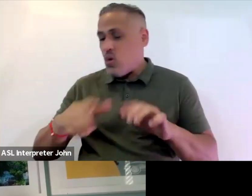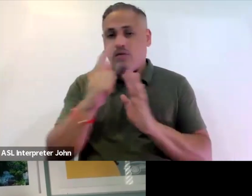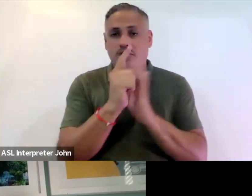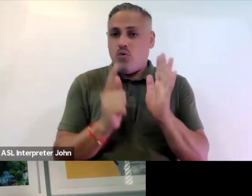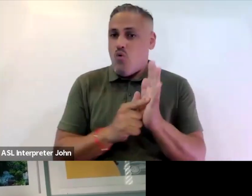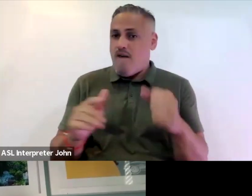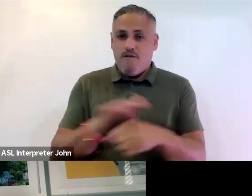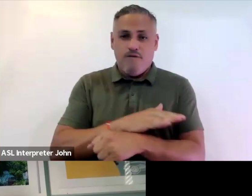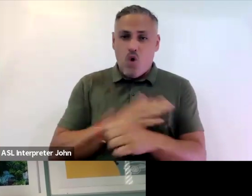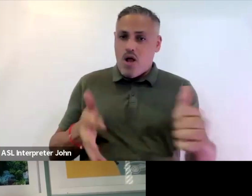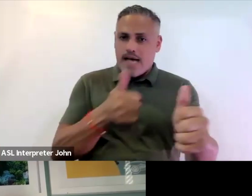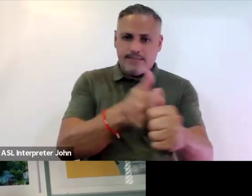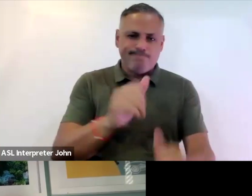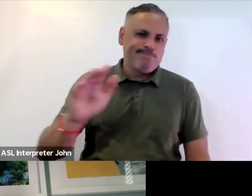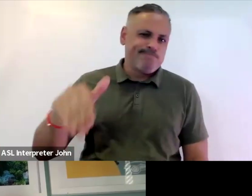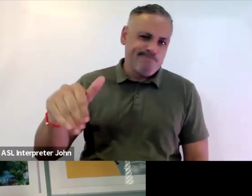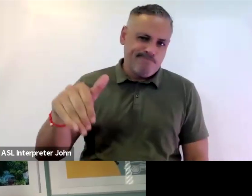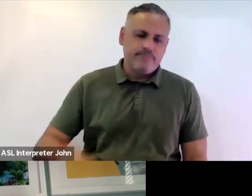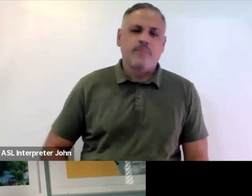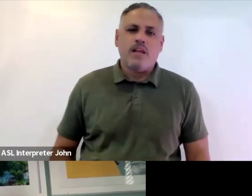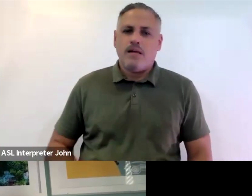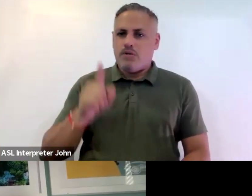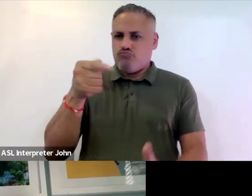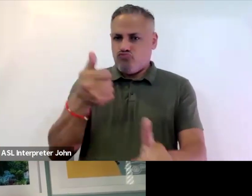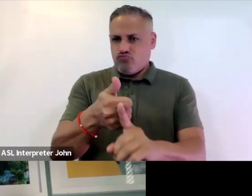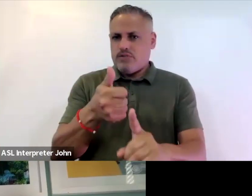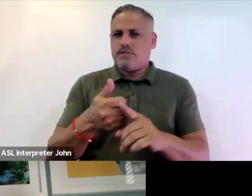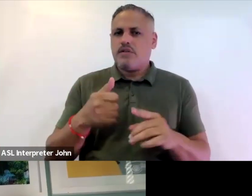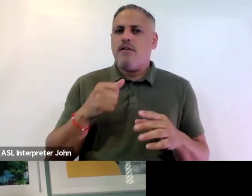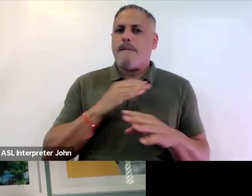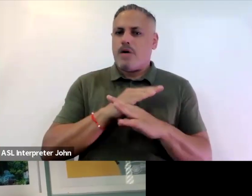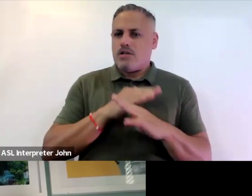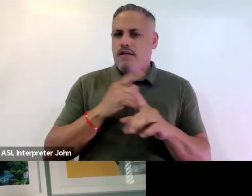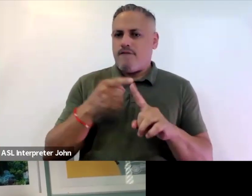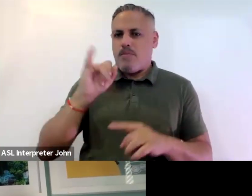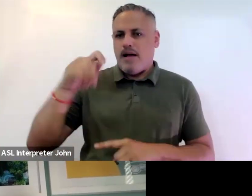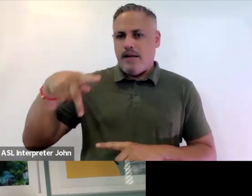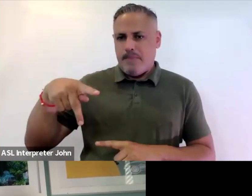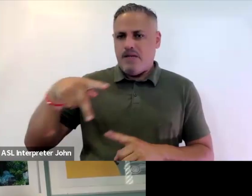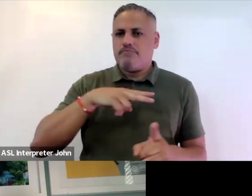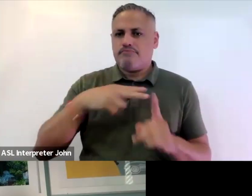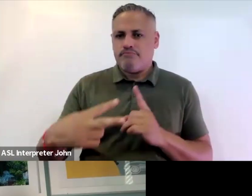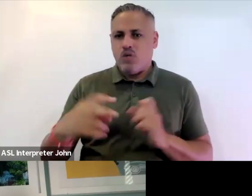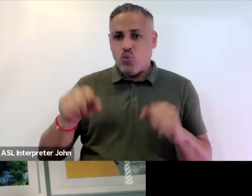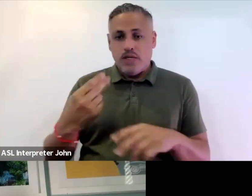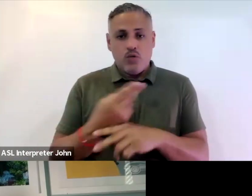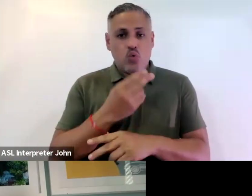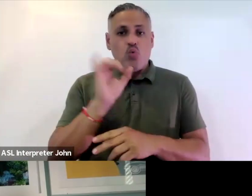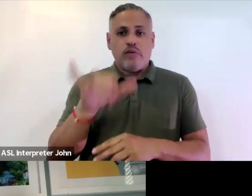fully wrapped around that, but you are protected from an IP standpoint, and you can utilize that to